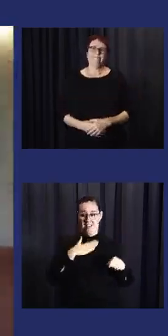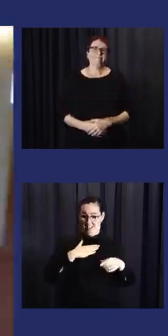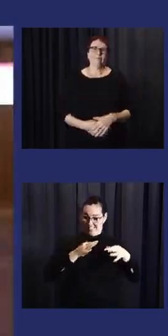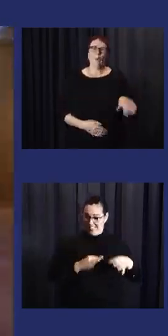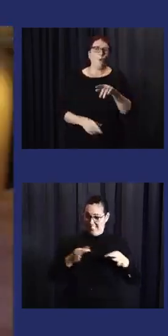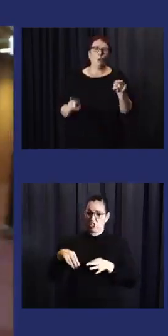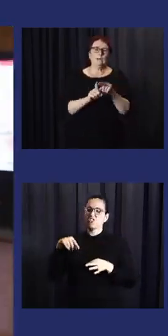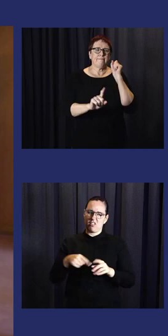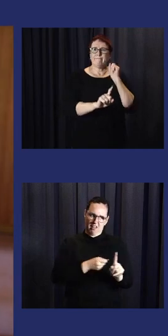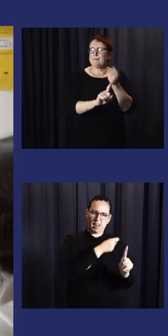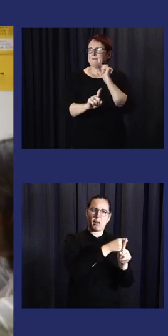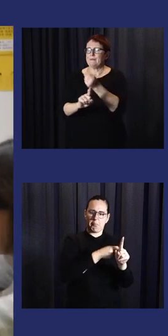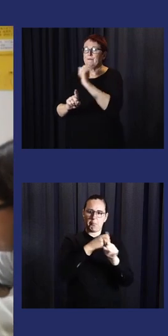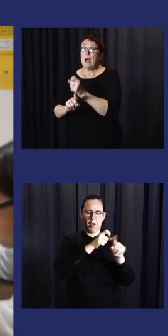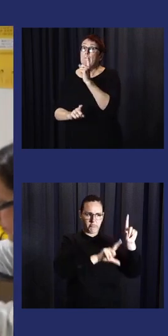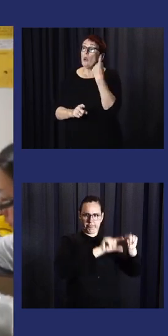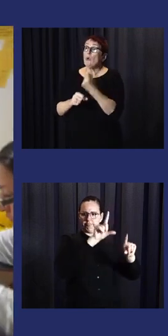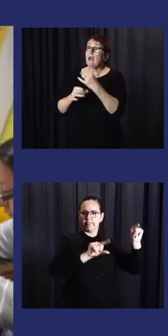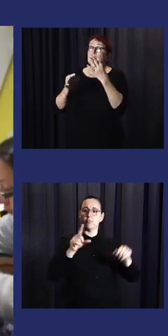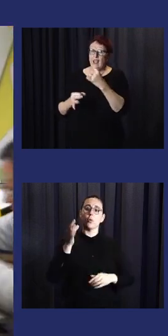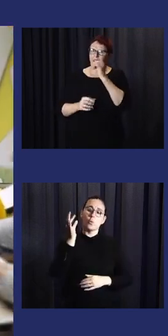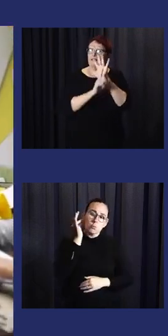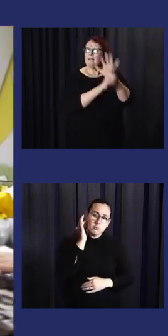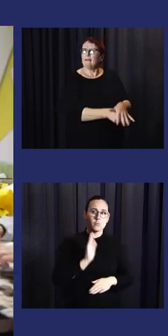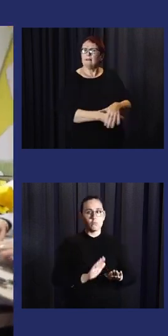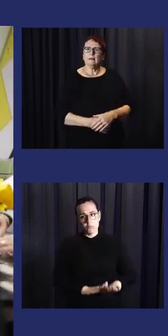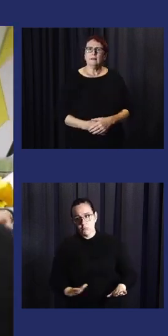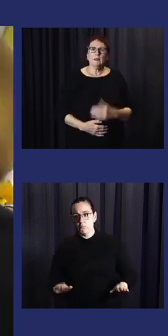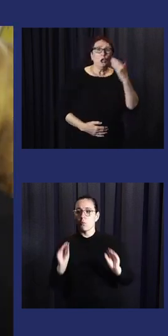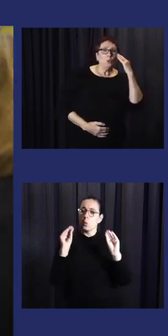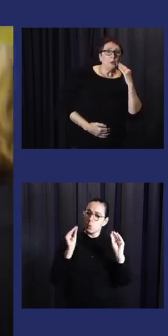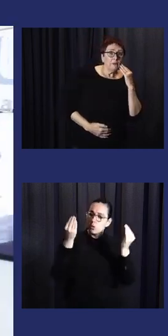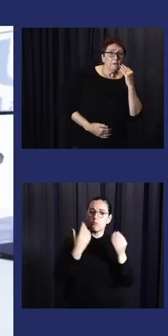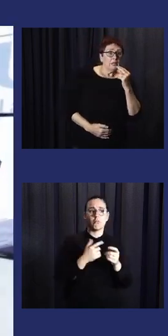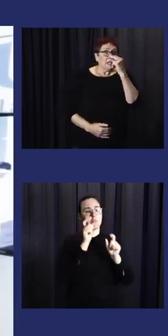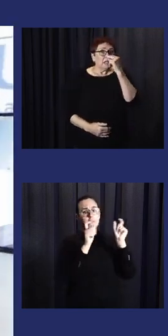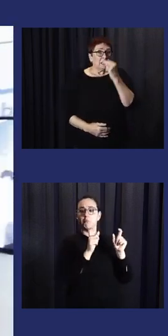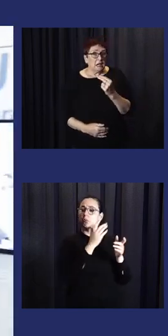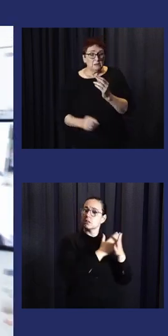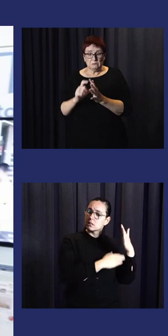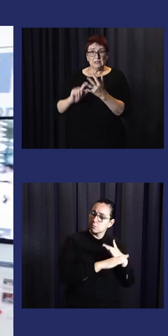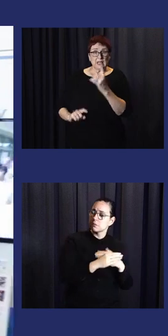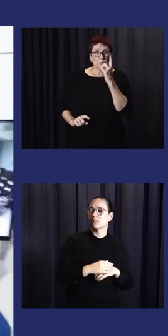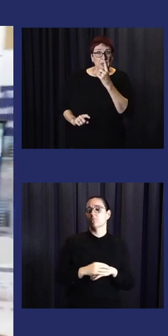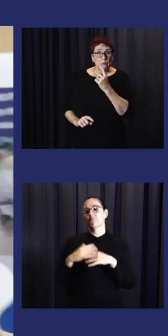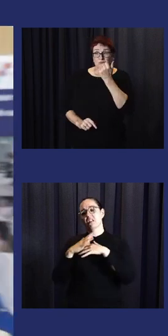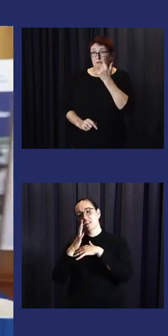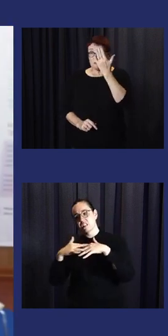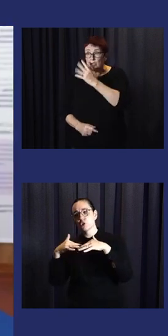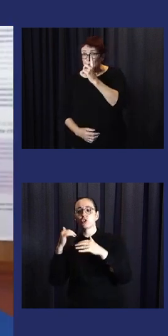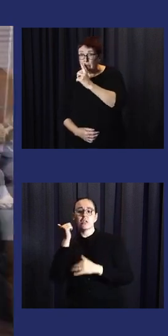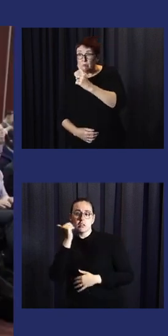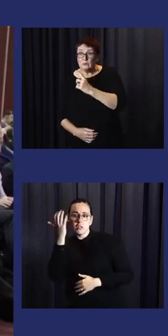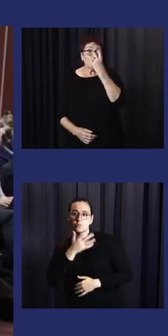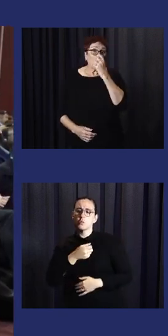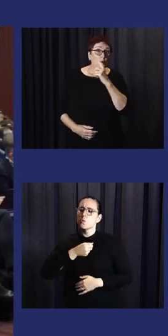make do. Women, children and youth, persons living with disabilities, Indigenous peoples,